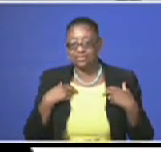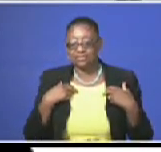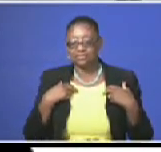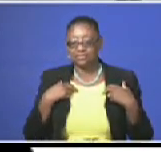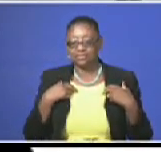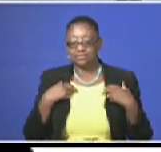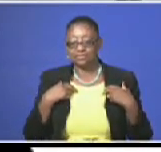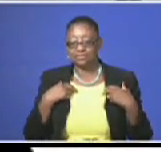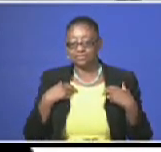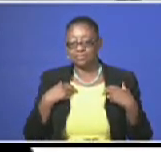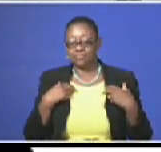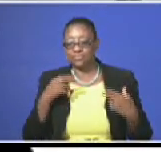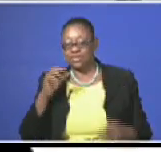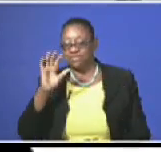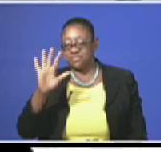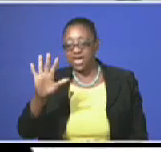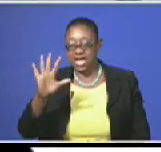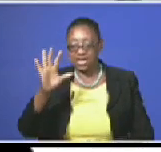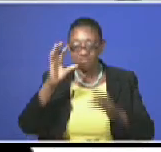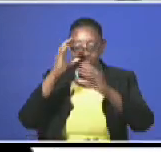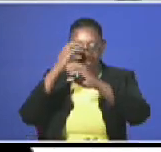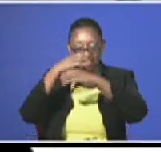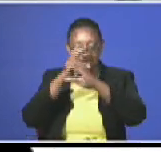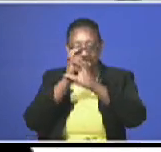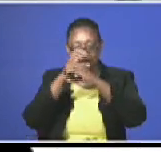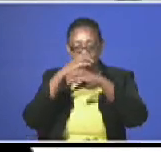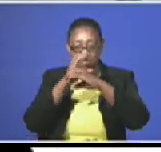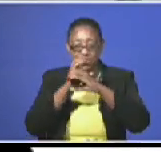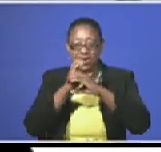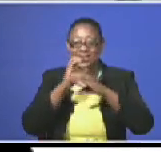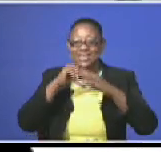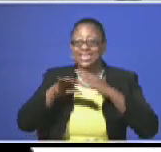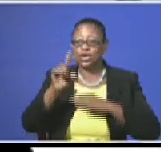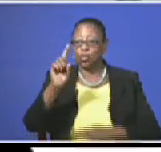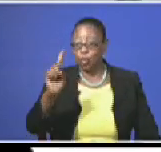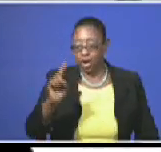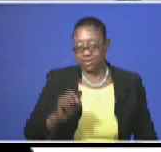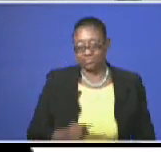camera, what we call the 5 camera, in one single device.